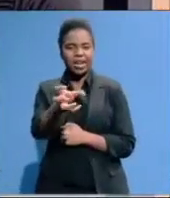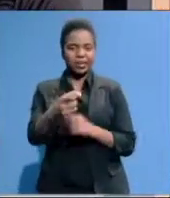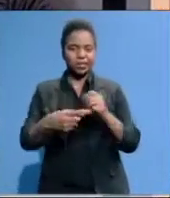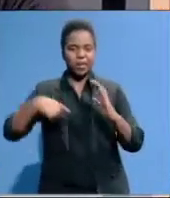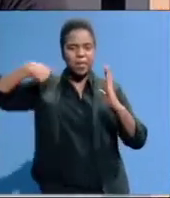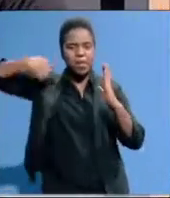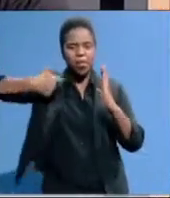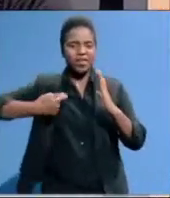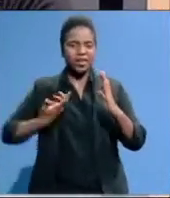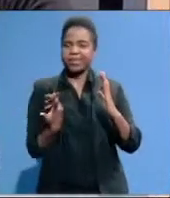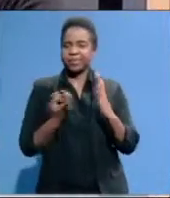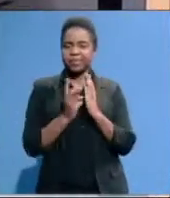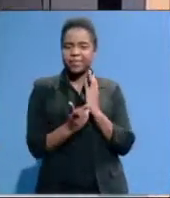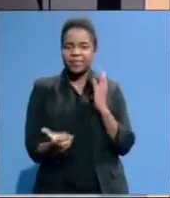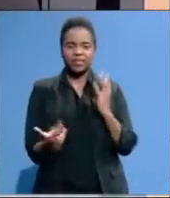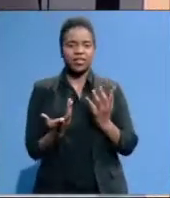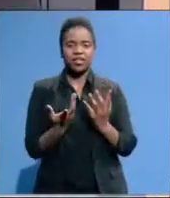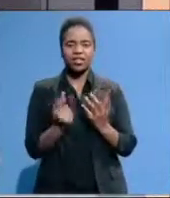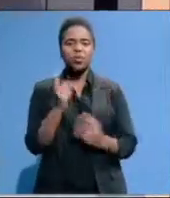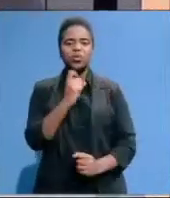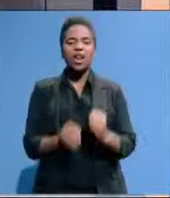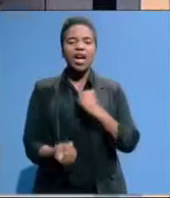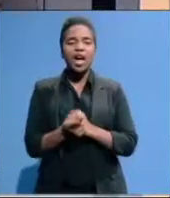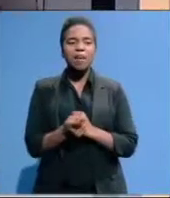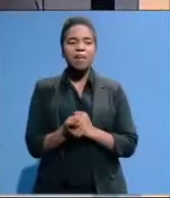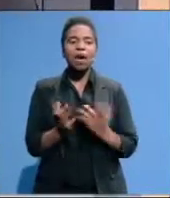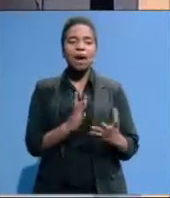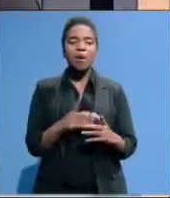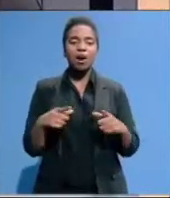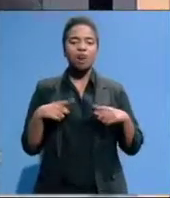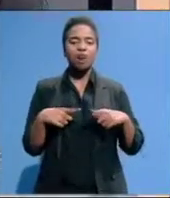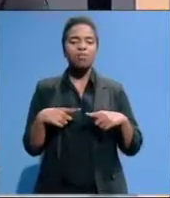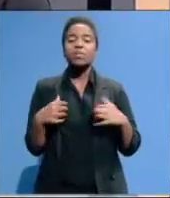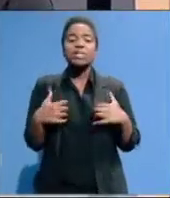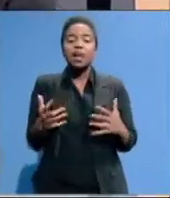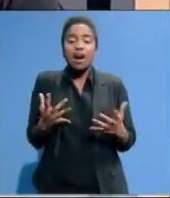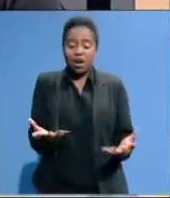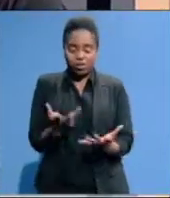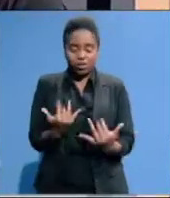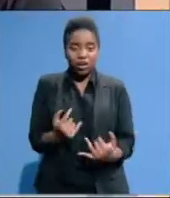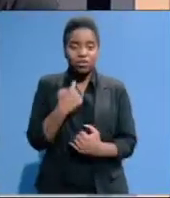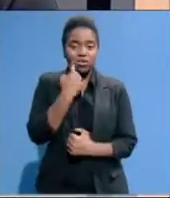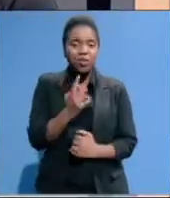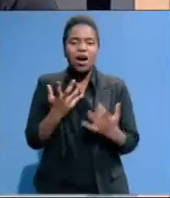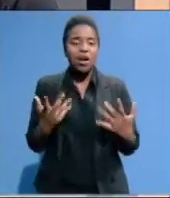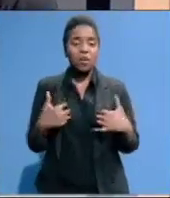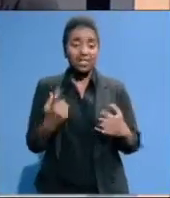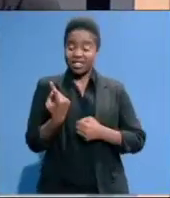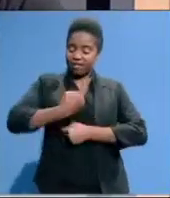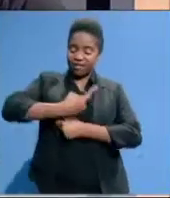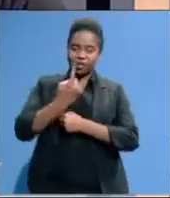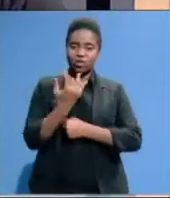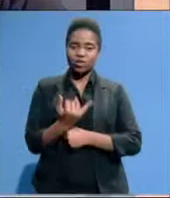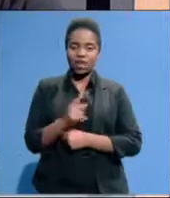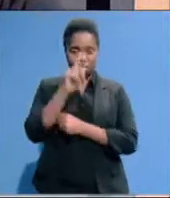we're going to try and drive and try and steer our people in the right direction? How do we start today, the day after? This is the first day that we don't have